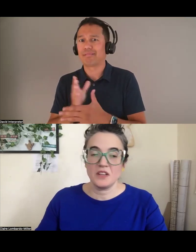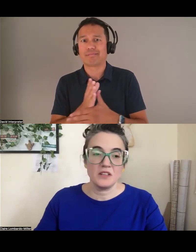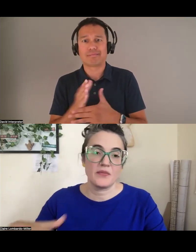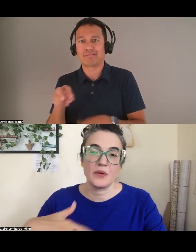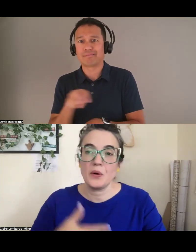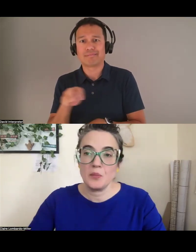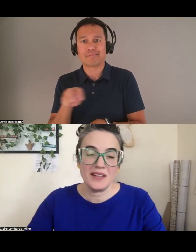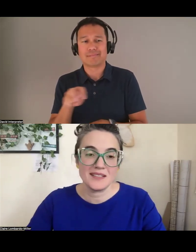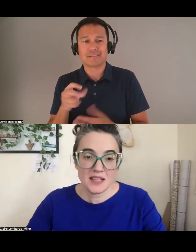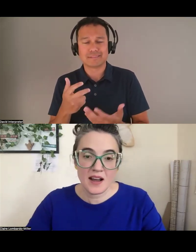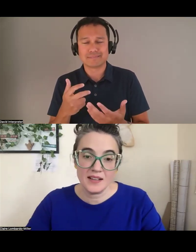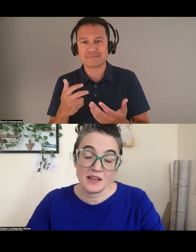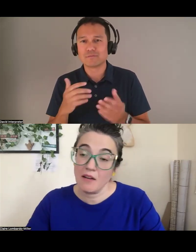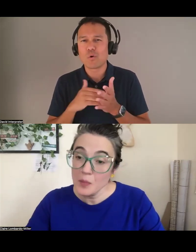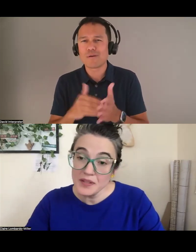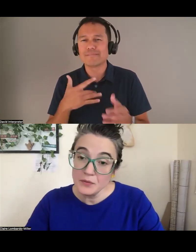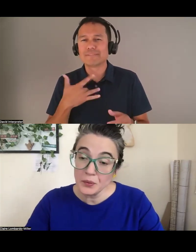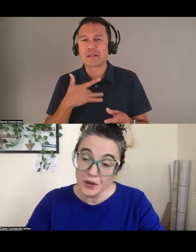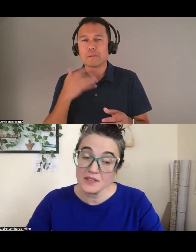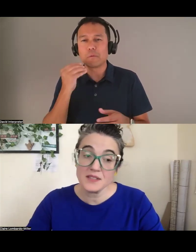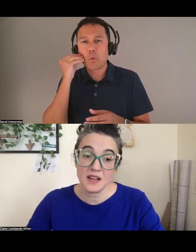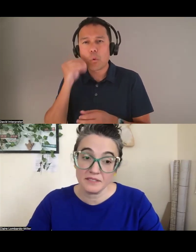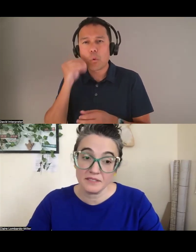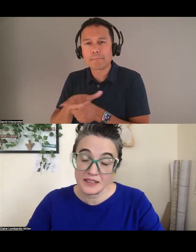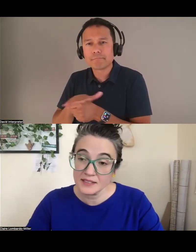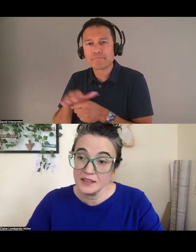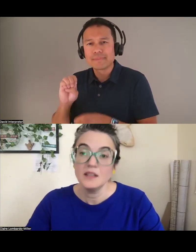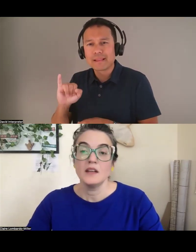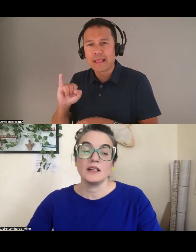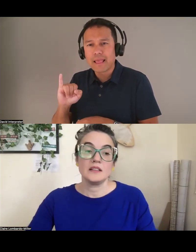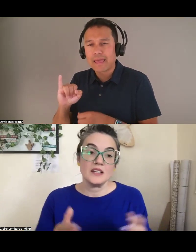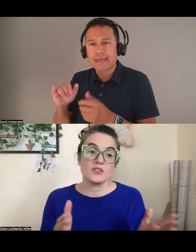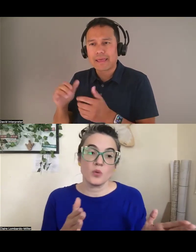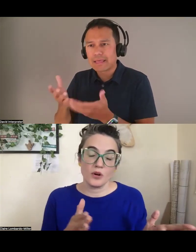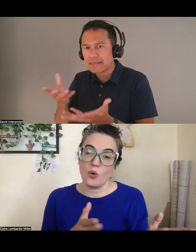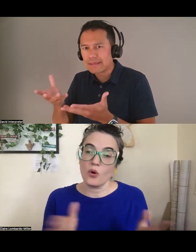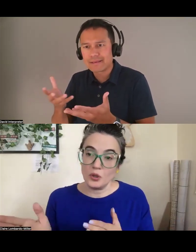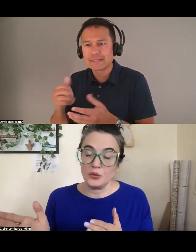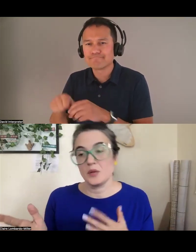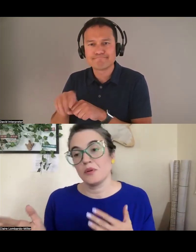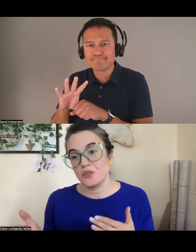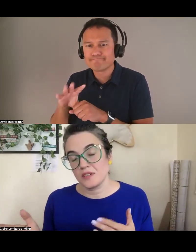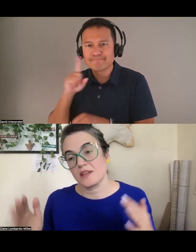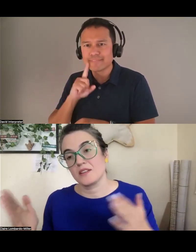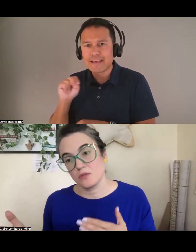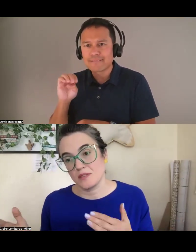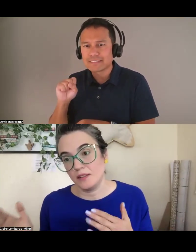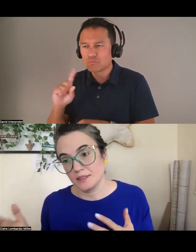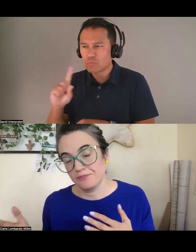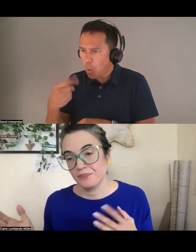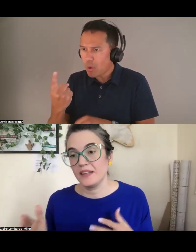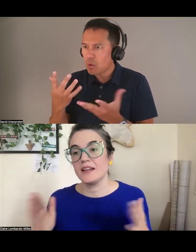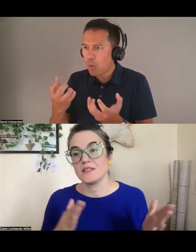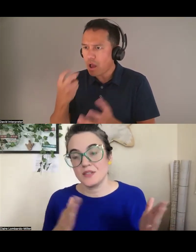Oftentimes feeling that their home-based EI is incompetent with regards to deafness and leans toward oral-only approaches as a